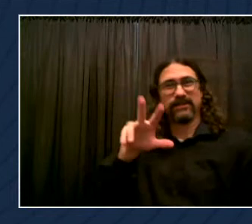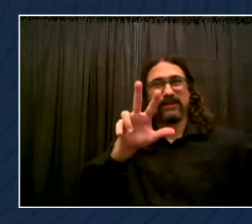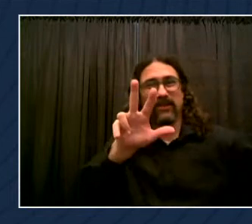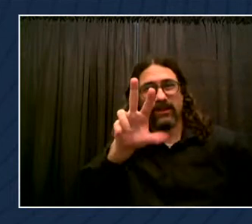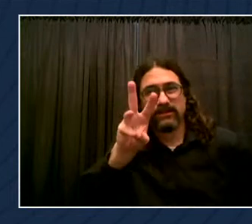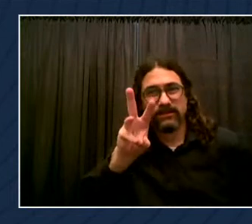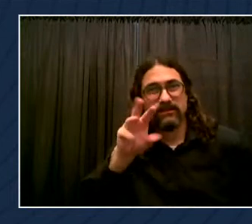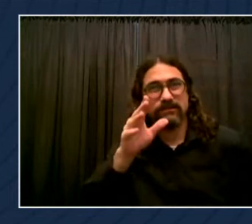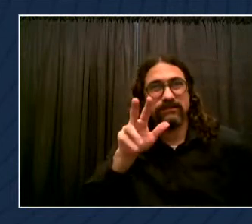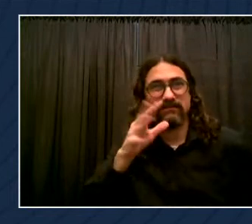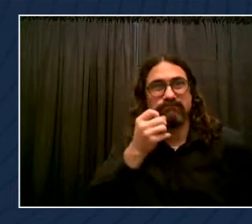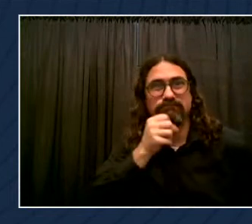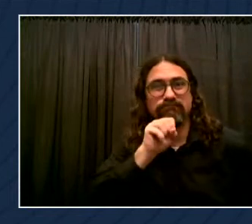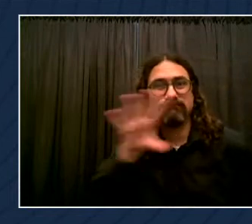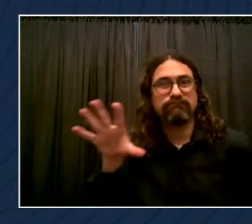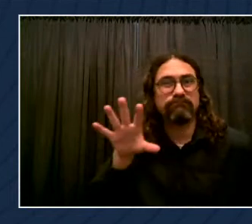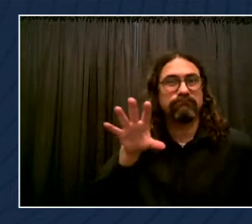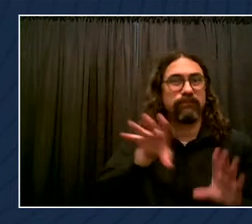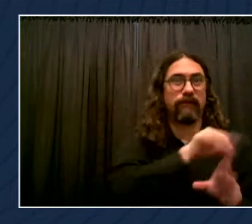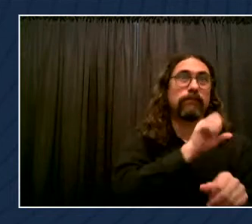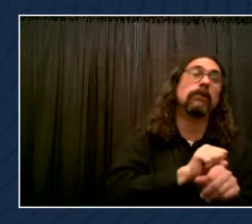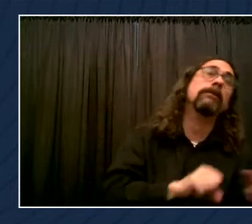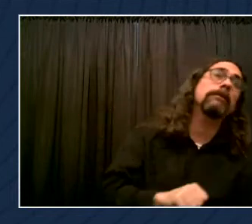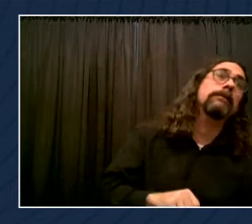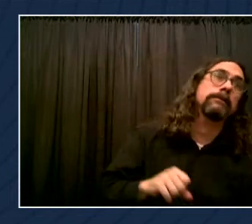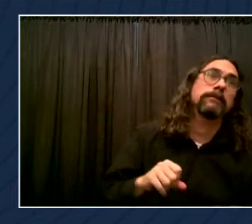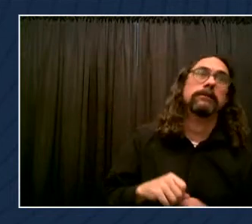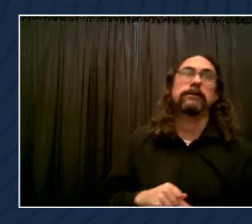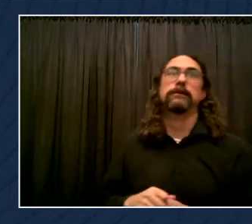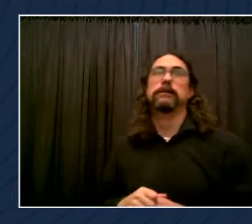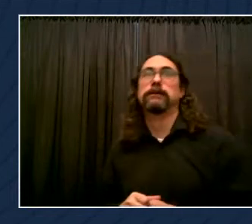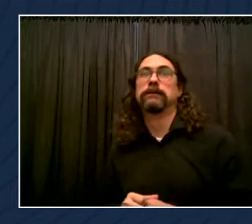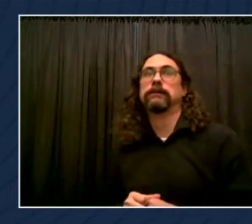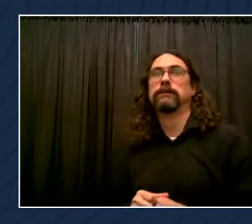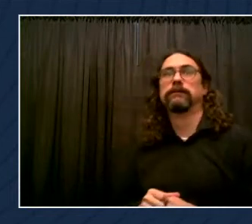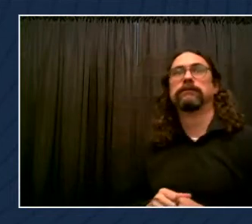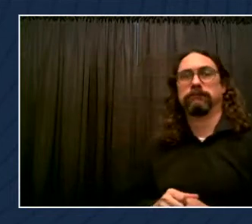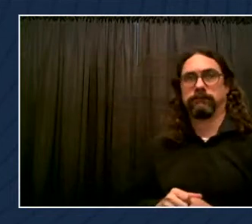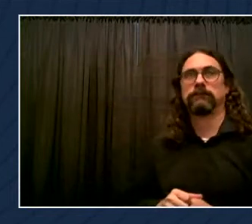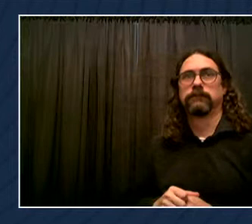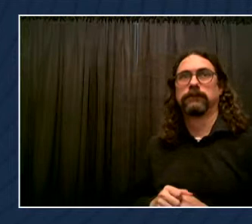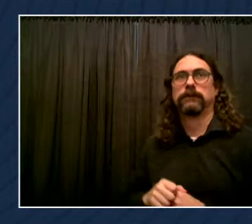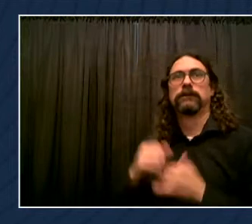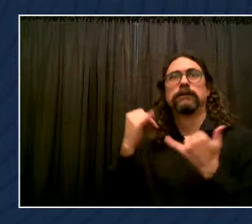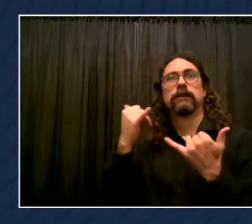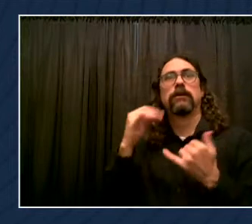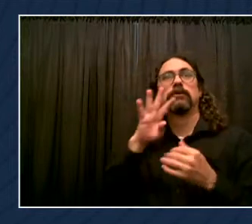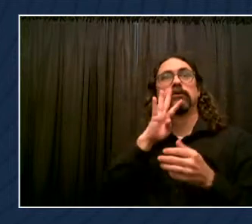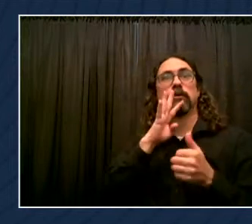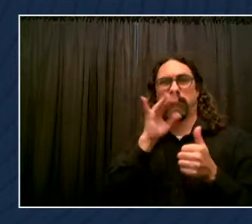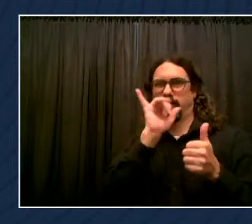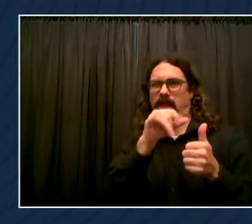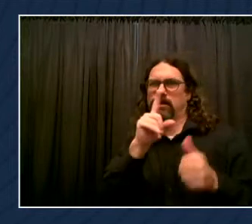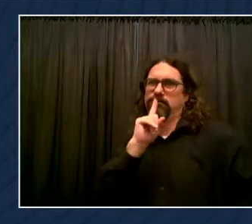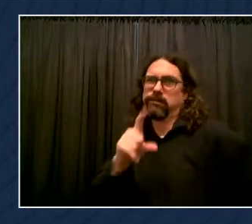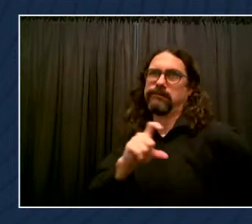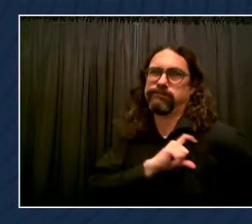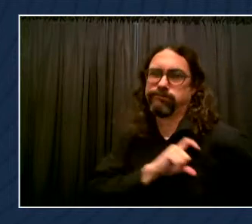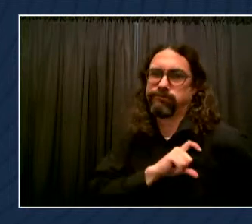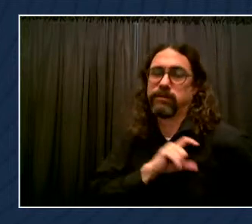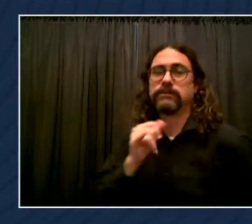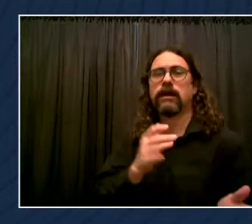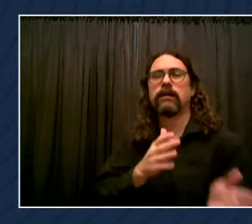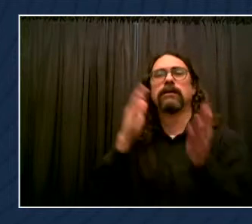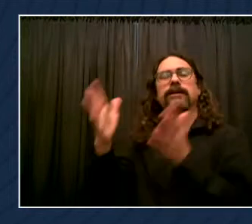roughly 17,000 employees. That's very fluid. That could go up as the day goes on. It could also go down as people get